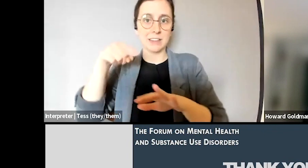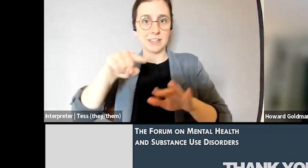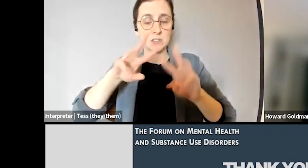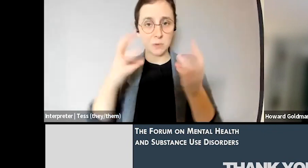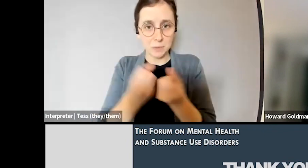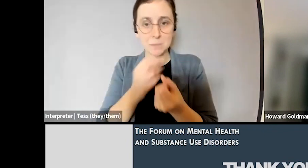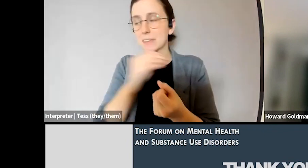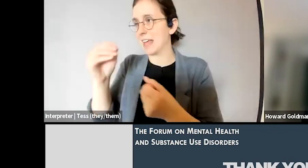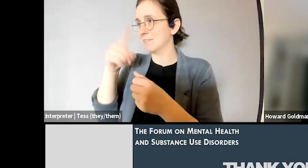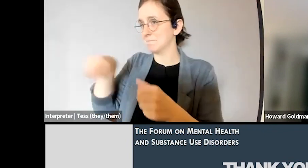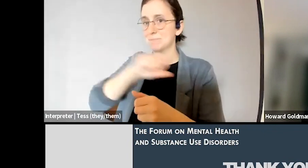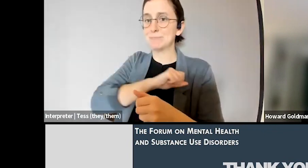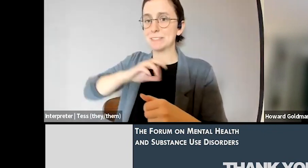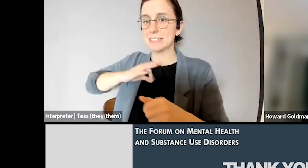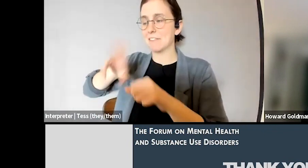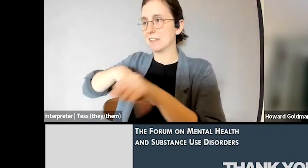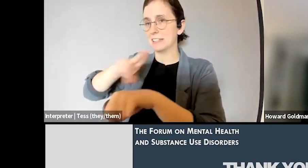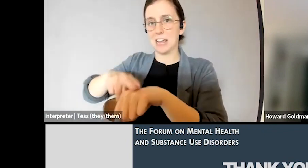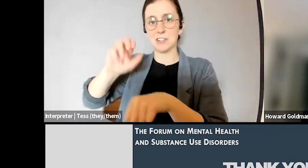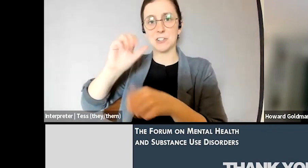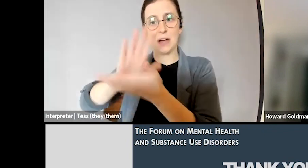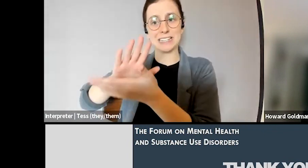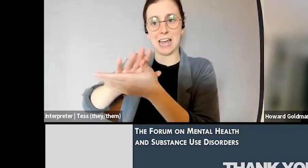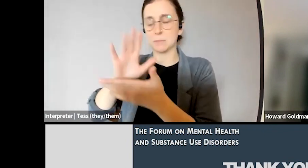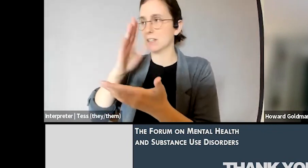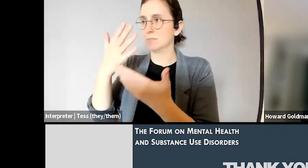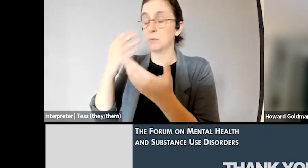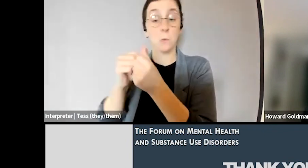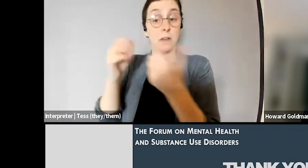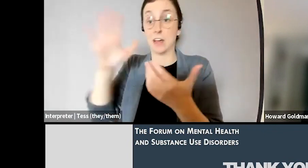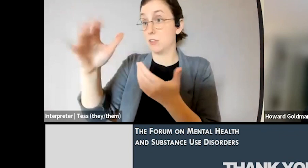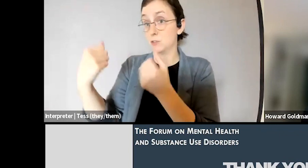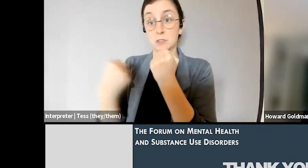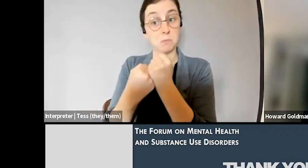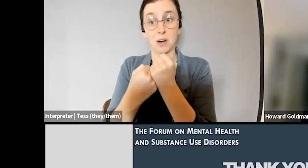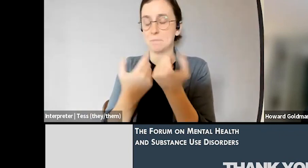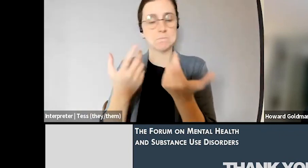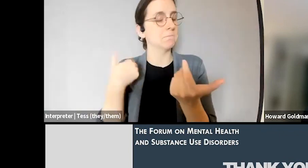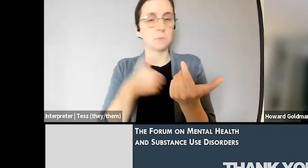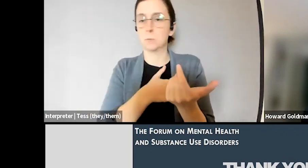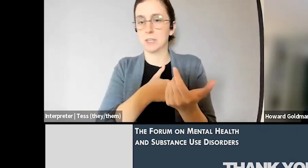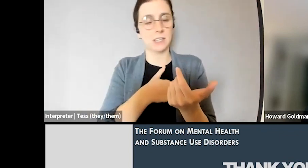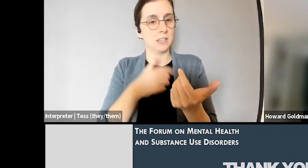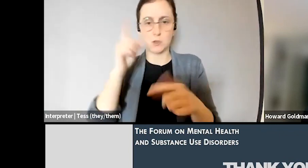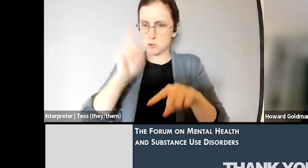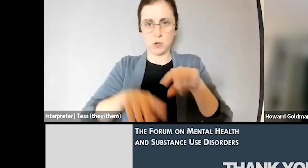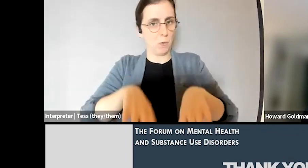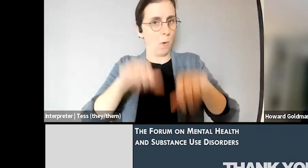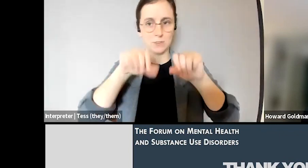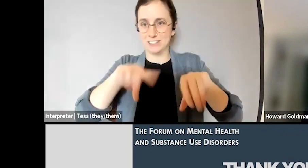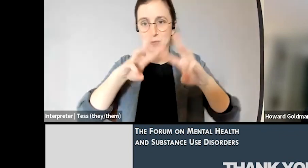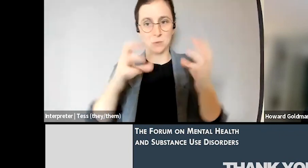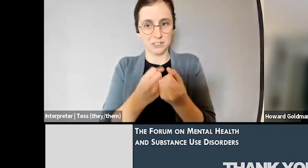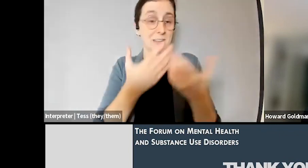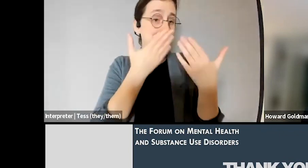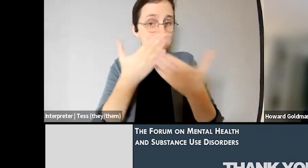National Academies who support the activity and without whose efforts this just wouldn't happen. Thank you to all of you who've been viewing the